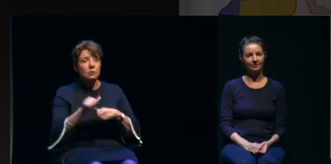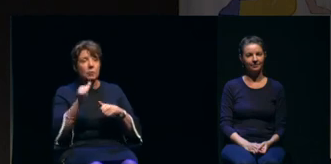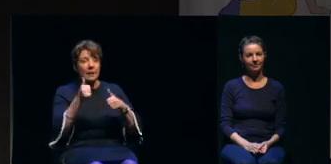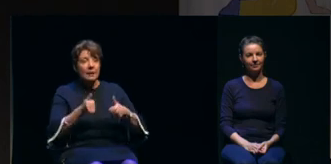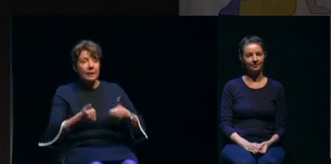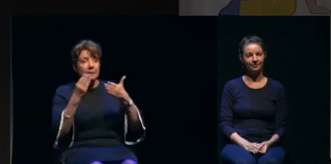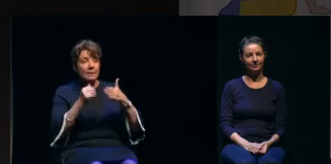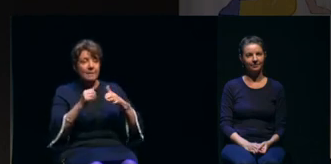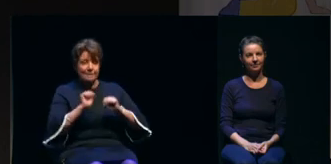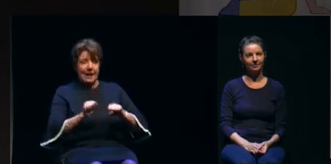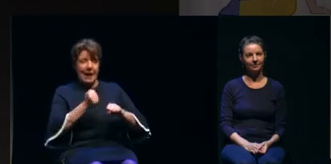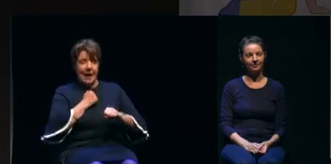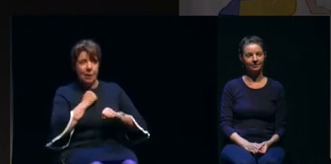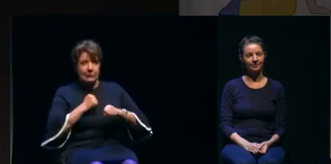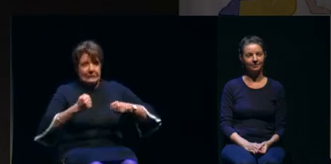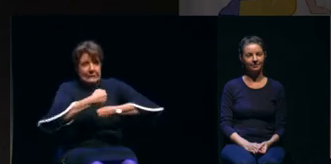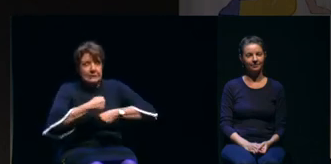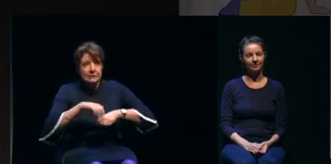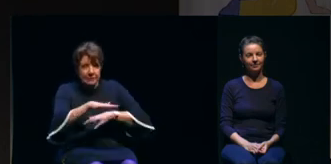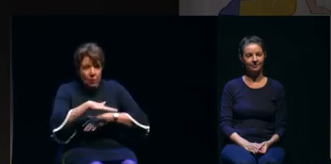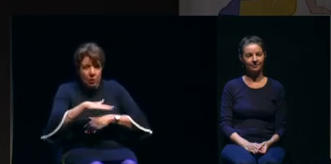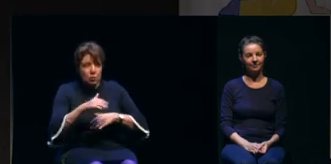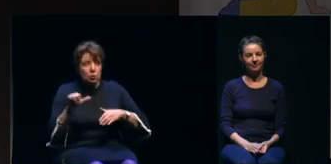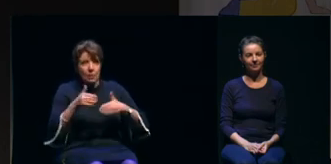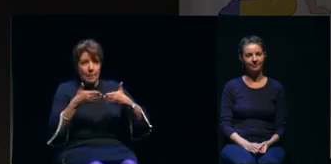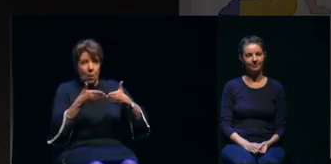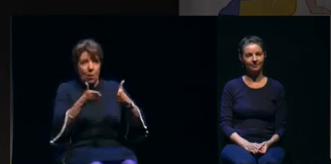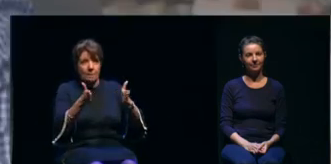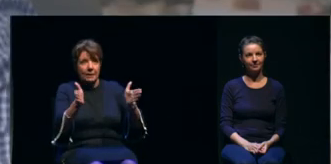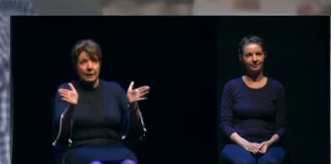of that territory? Should we be opening it up more?